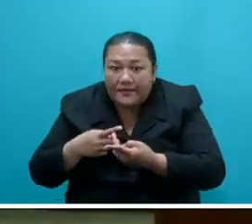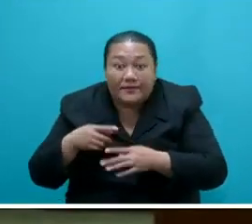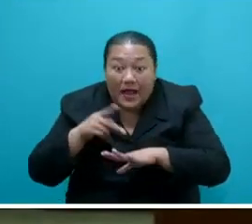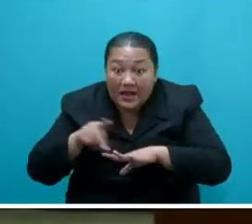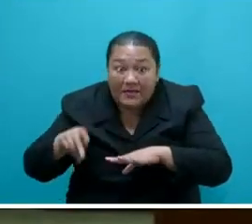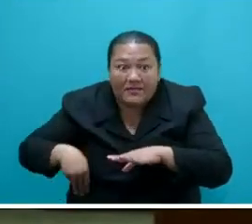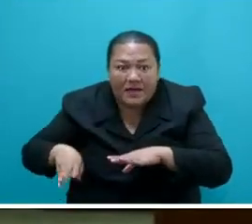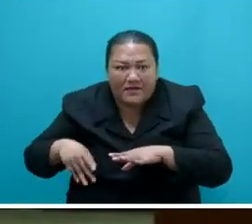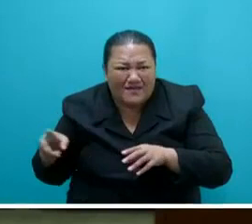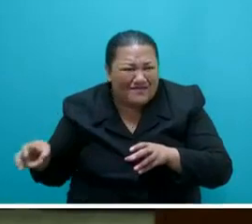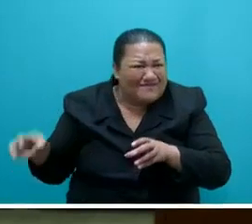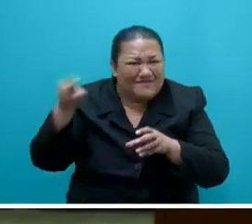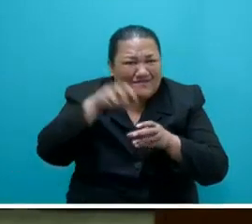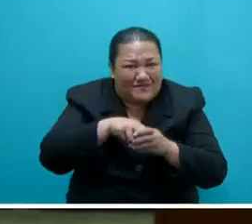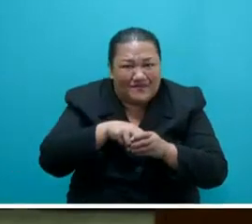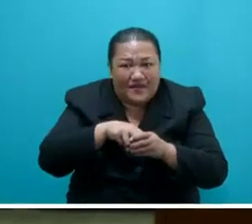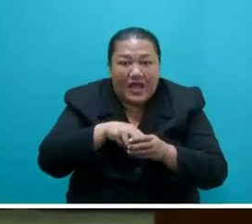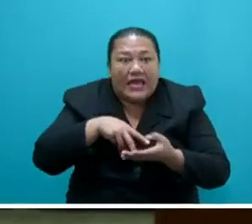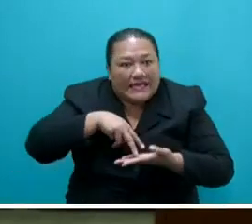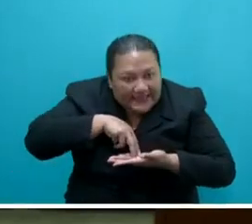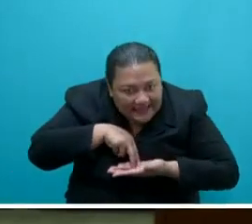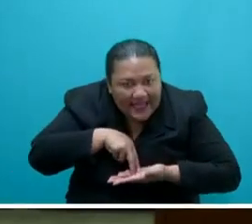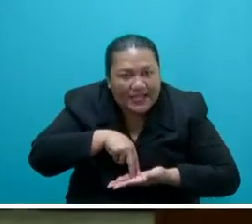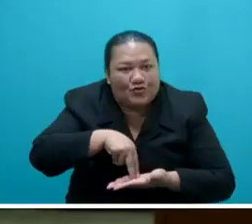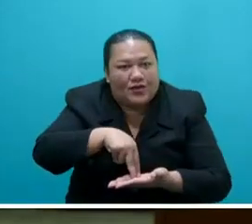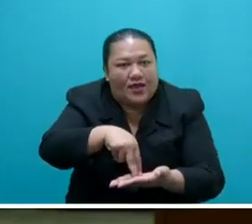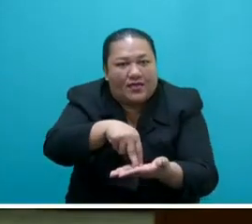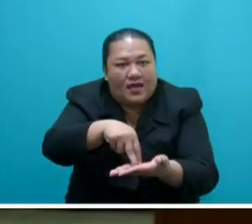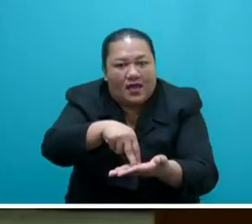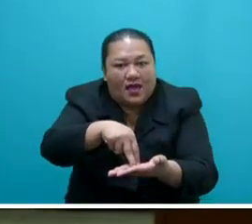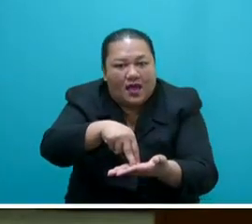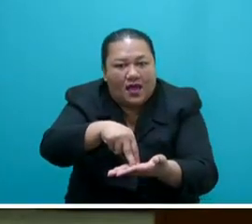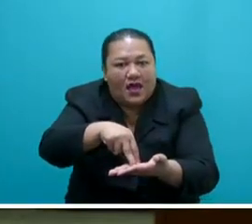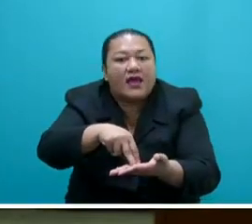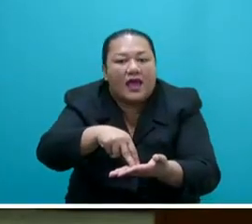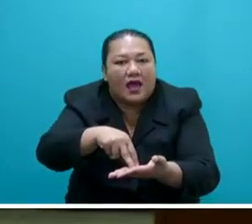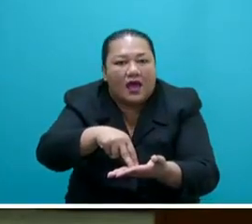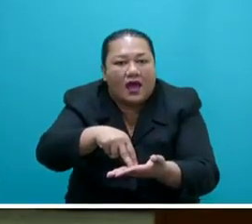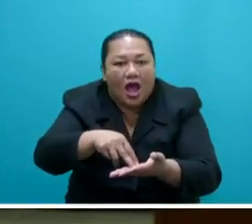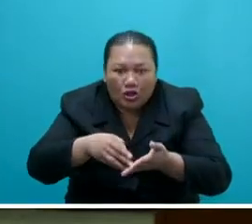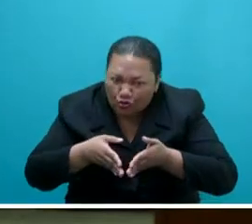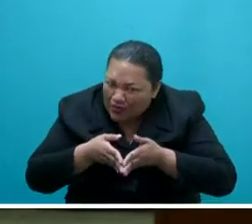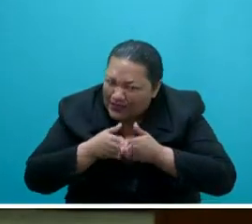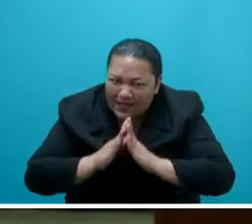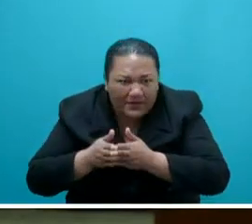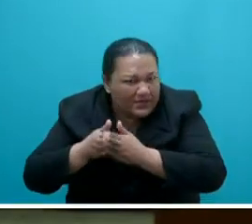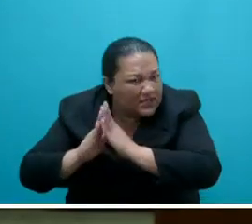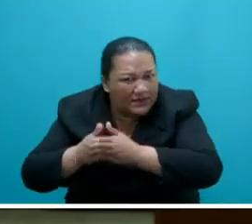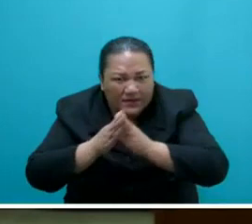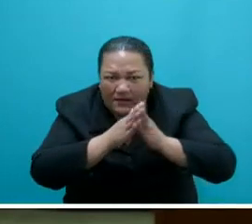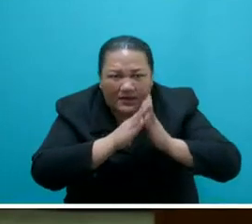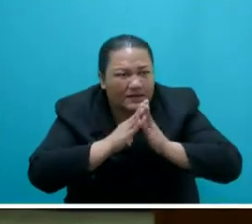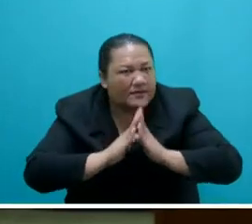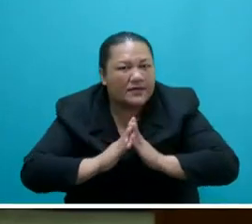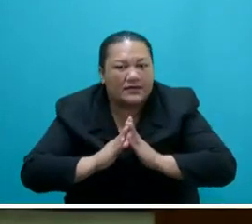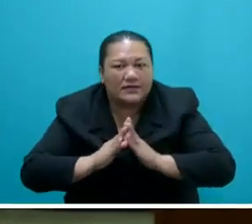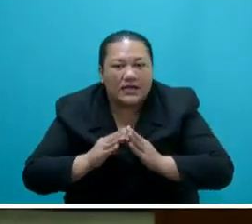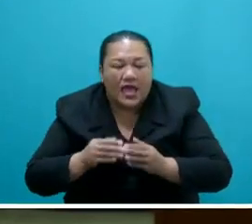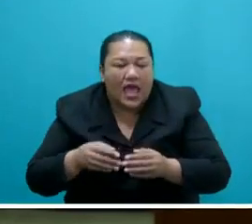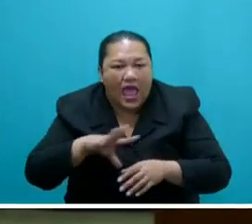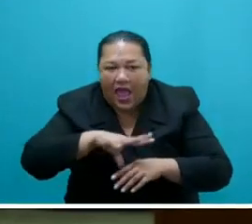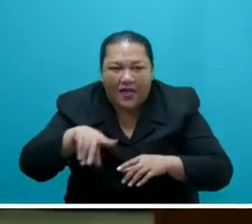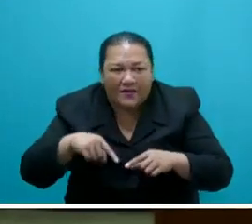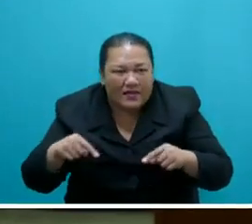where they belong. We are on the cusp of celebrating our half-century of our independence. Only by adhering